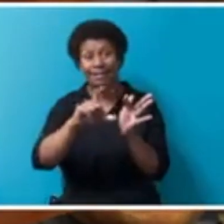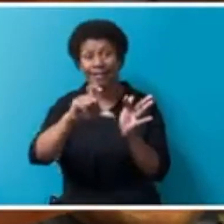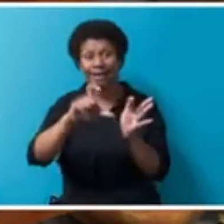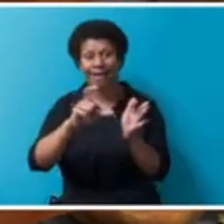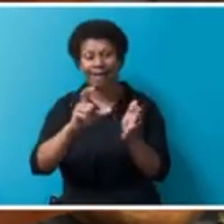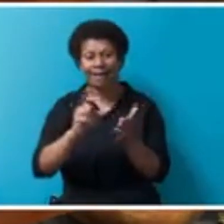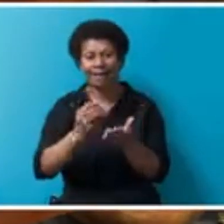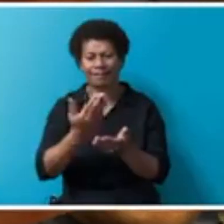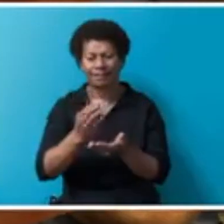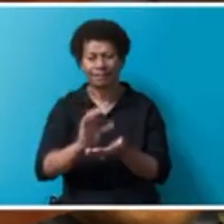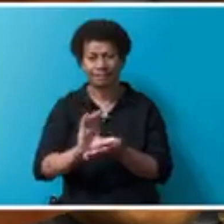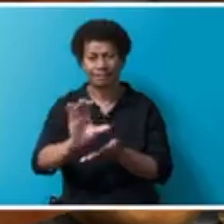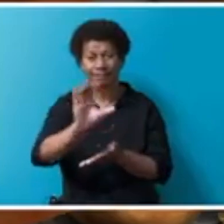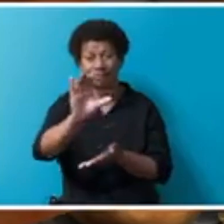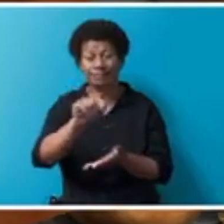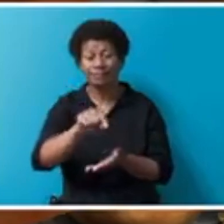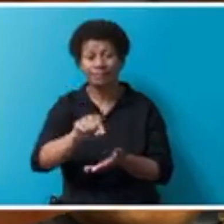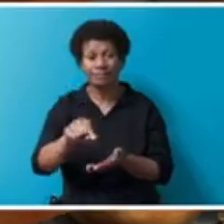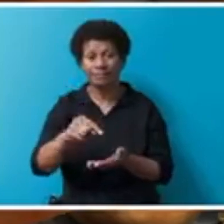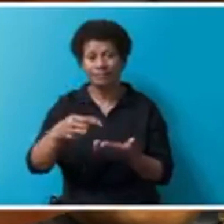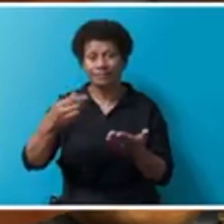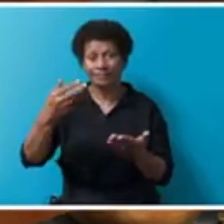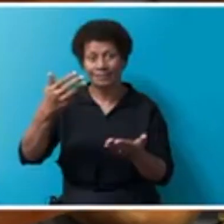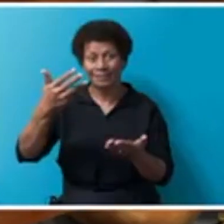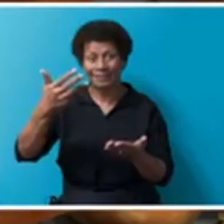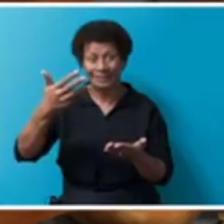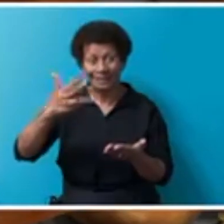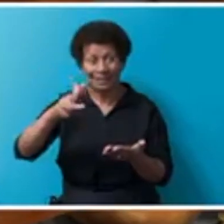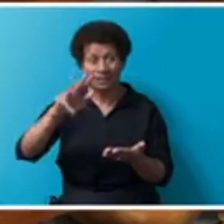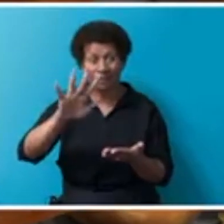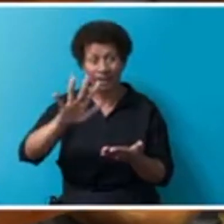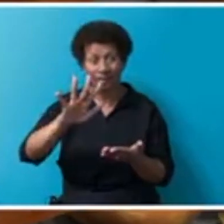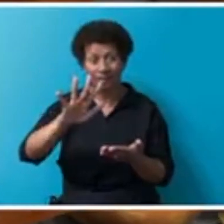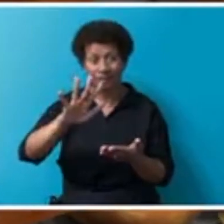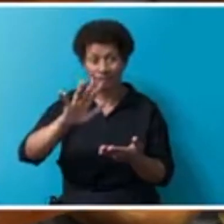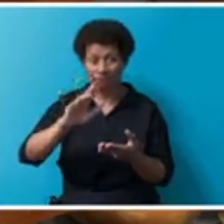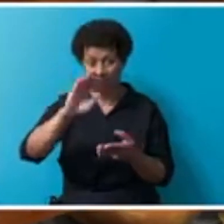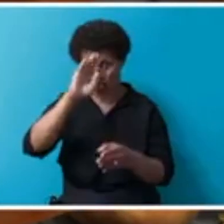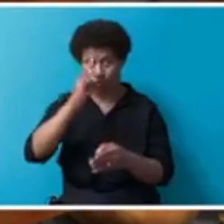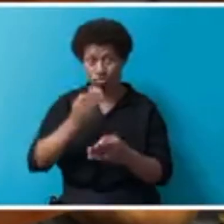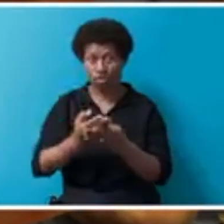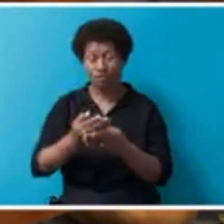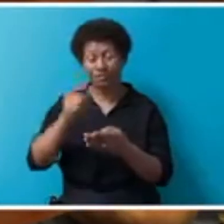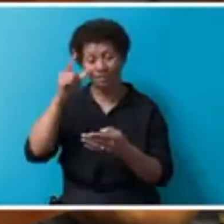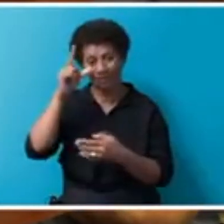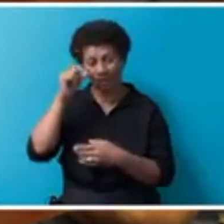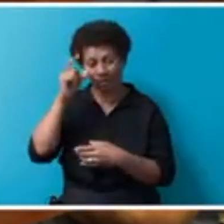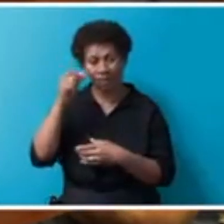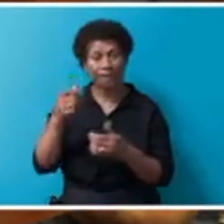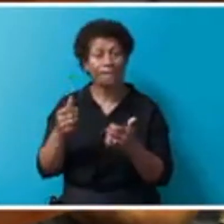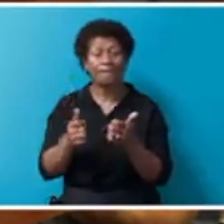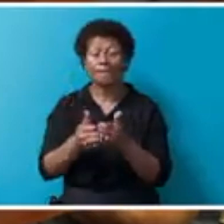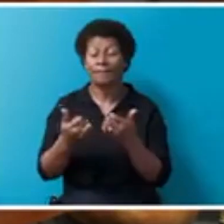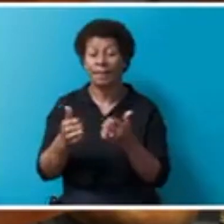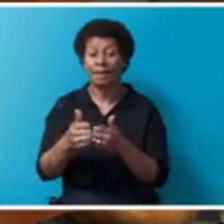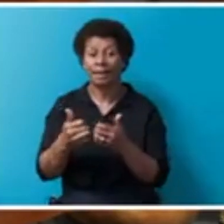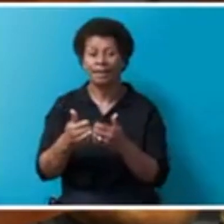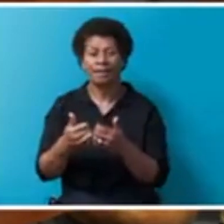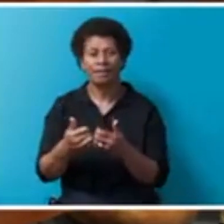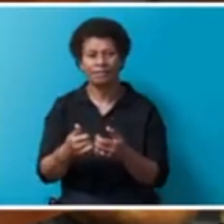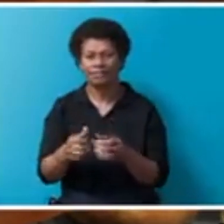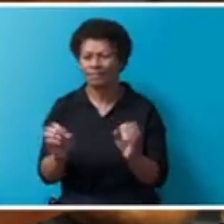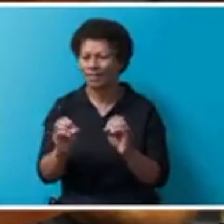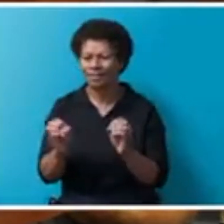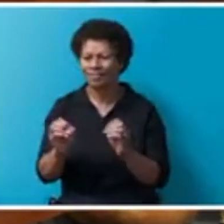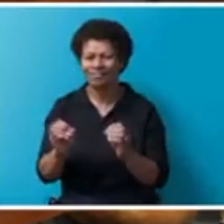that 95% of the students of Polytech, Mr. Speaker, say, are it okay. Many of them have nowhere to